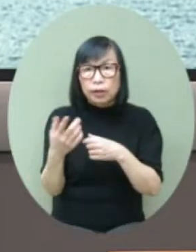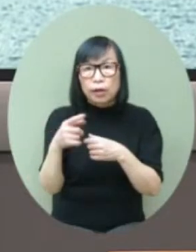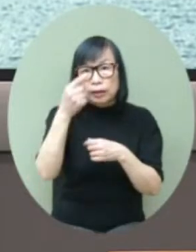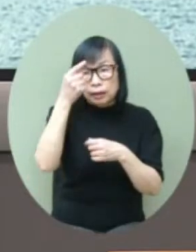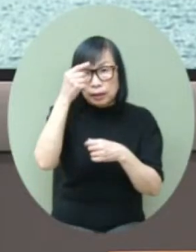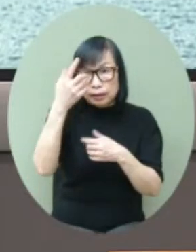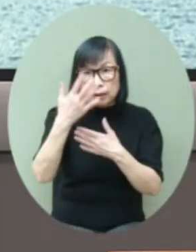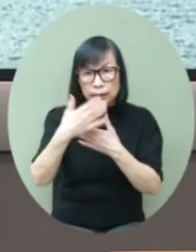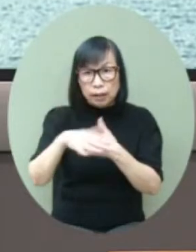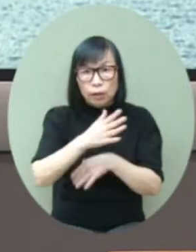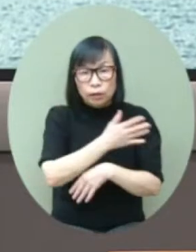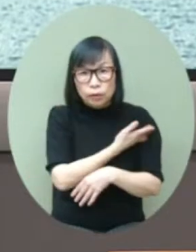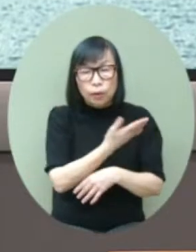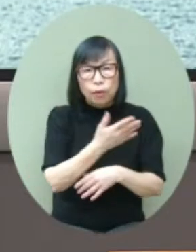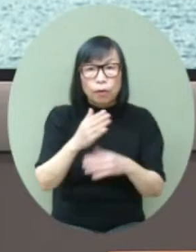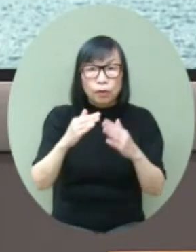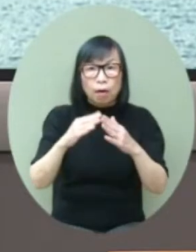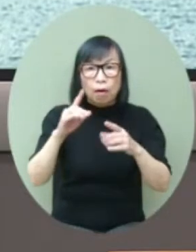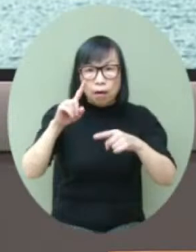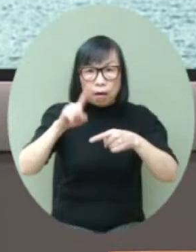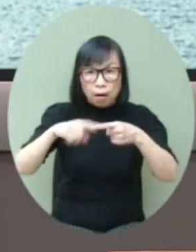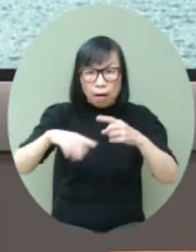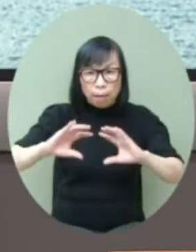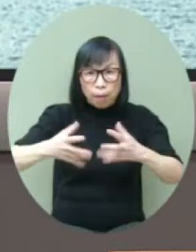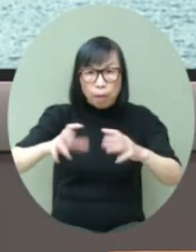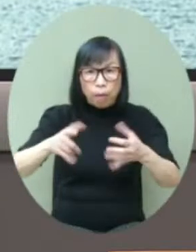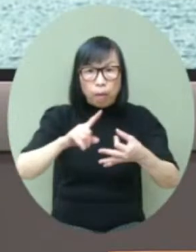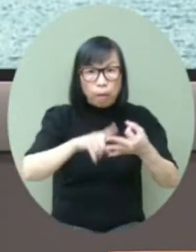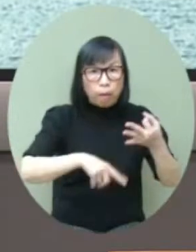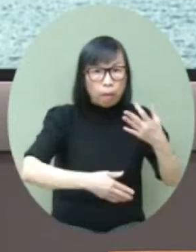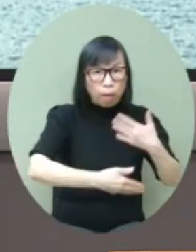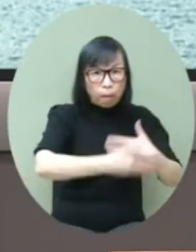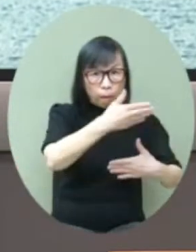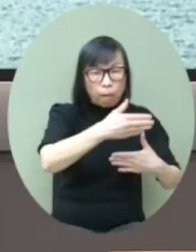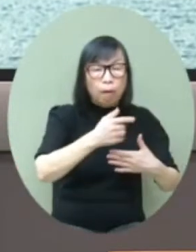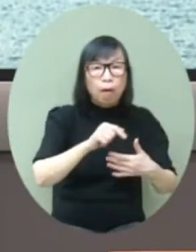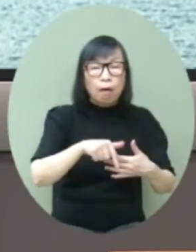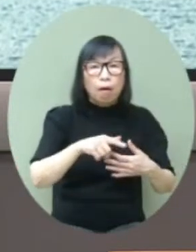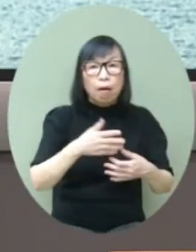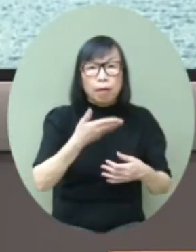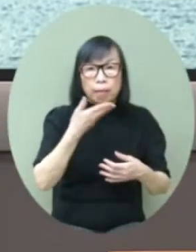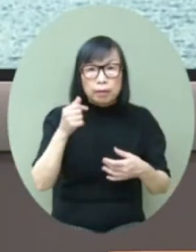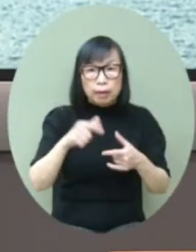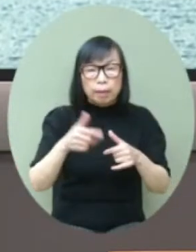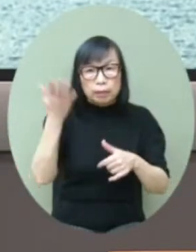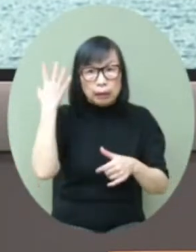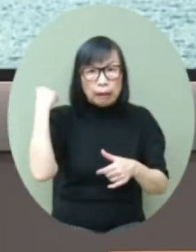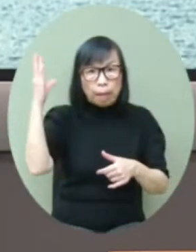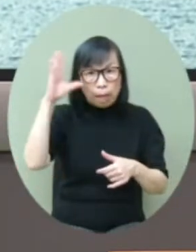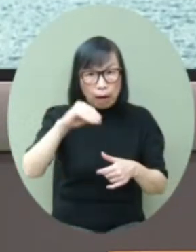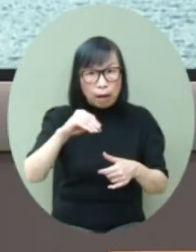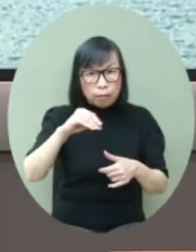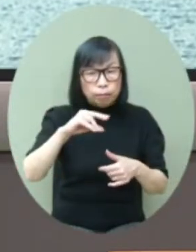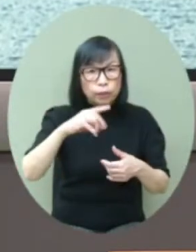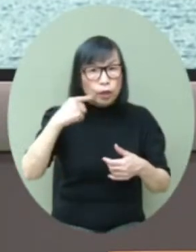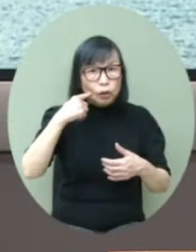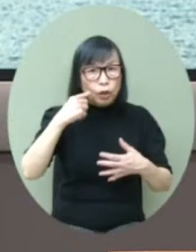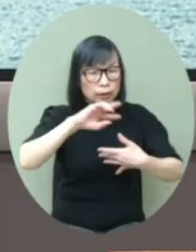12854 is the second domestic helper living in Hui Chik Street in Tai Po, and